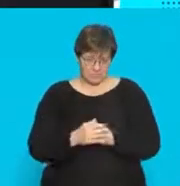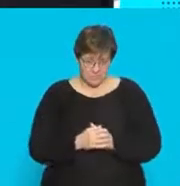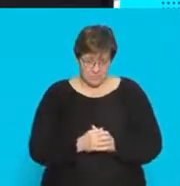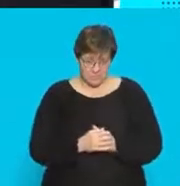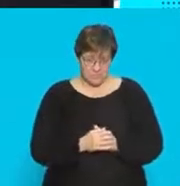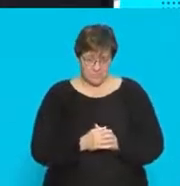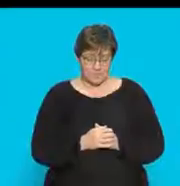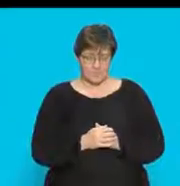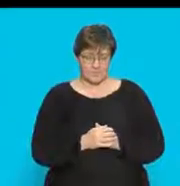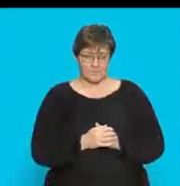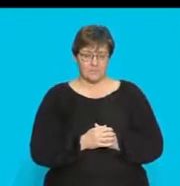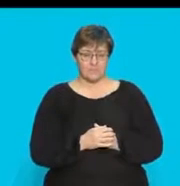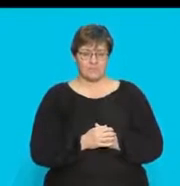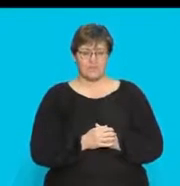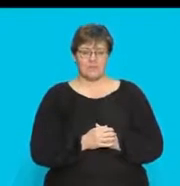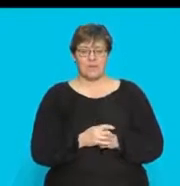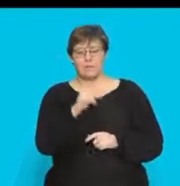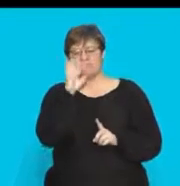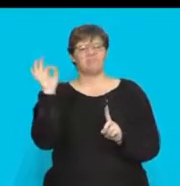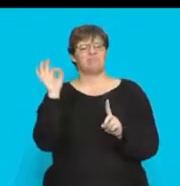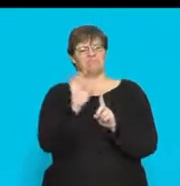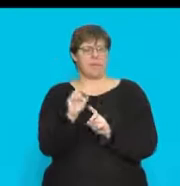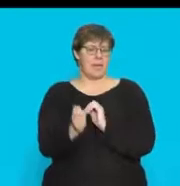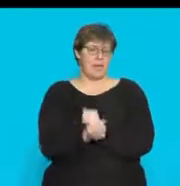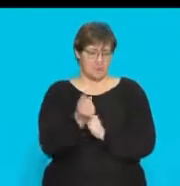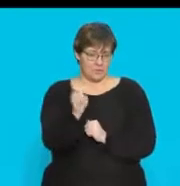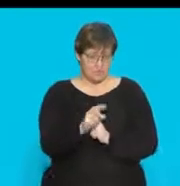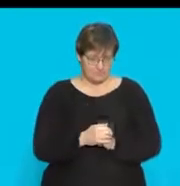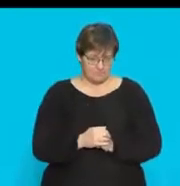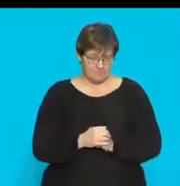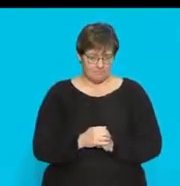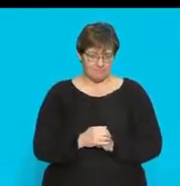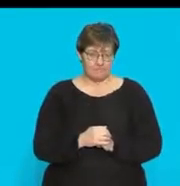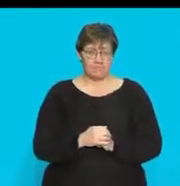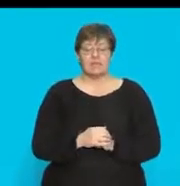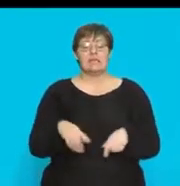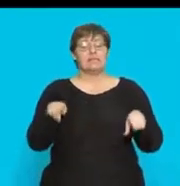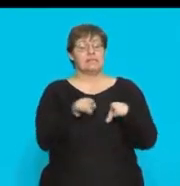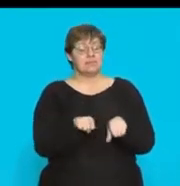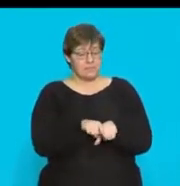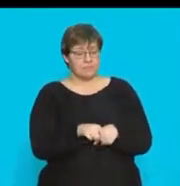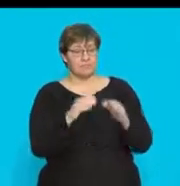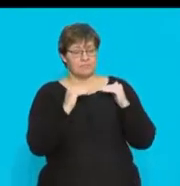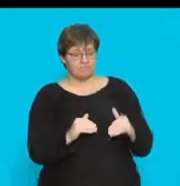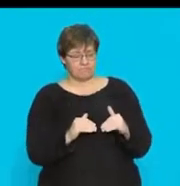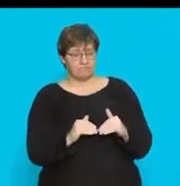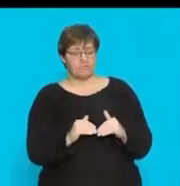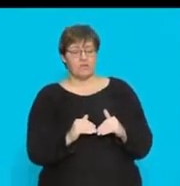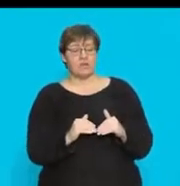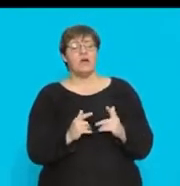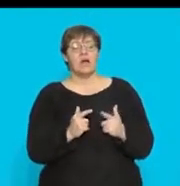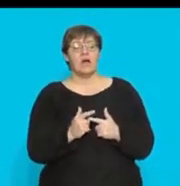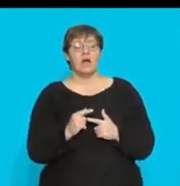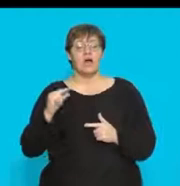die out. Okay, so that's exactly what will happen. On the same line, again, if there's a strong gene,